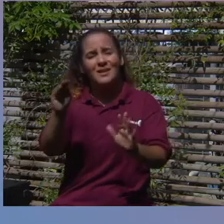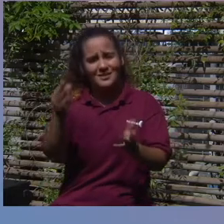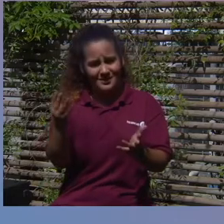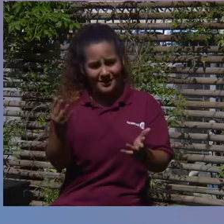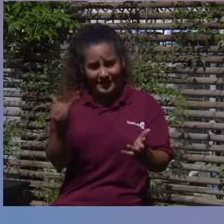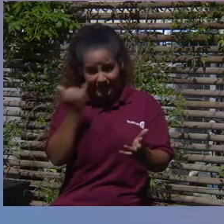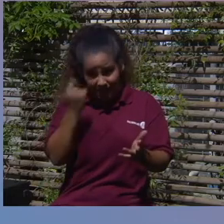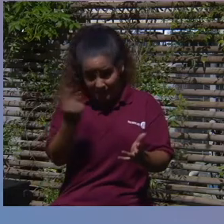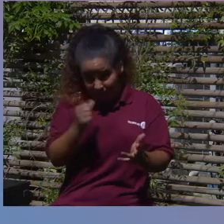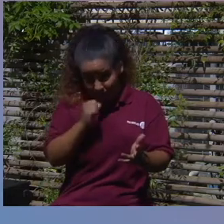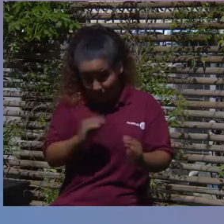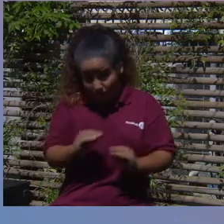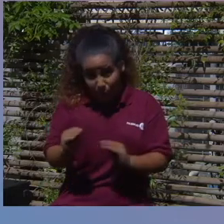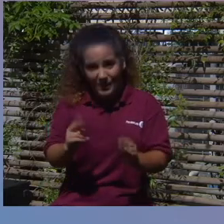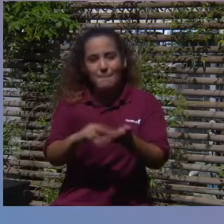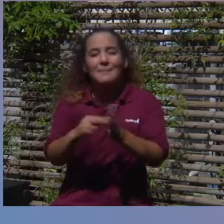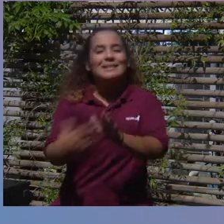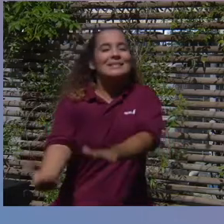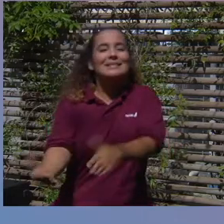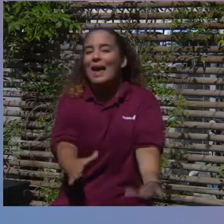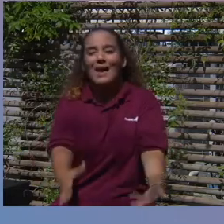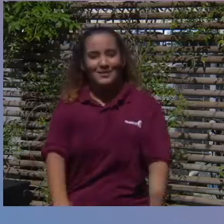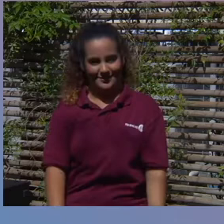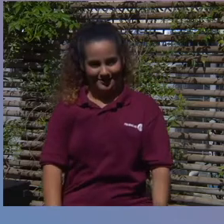isn't moving, it's dead.